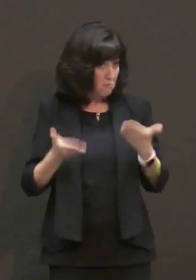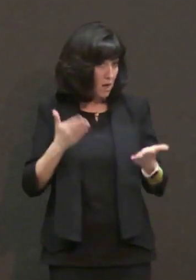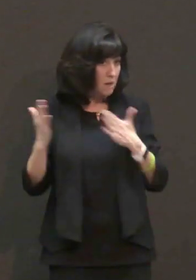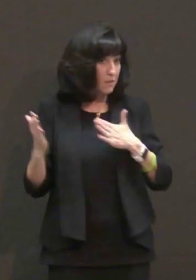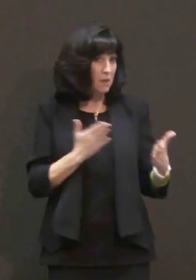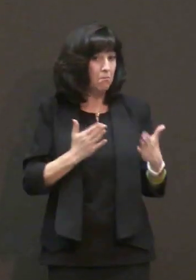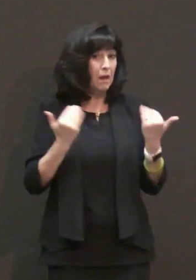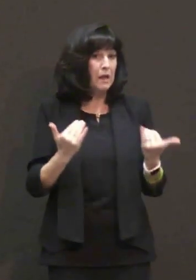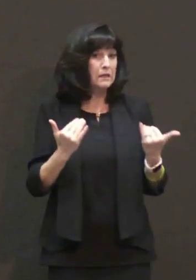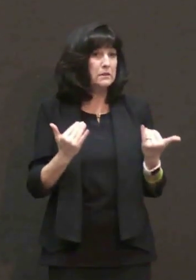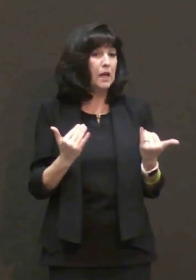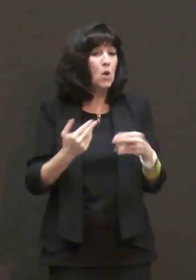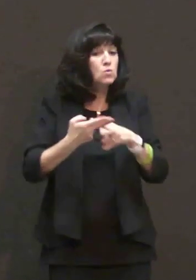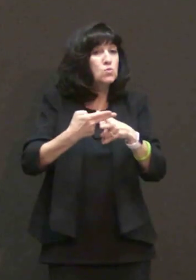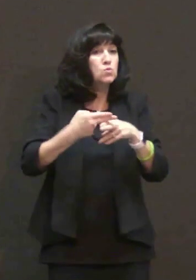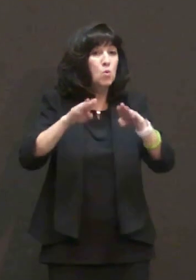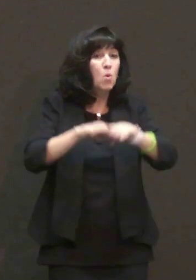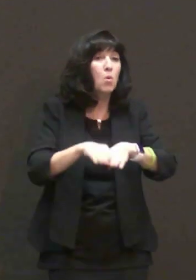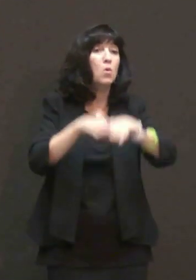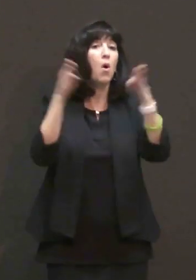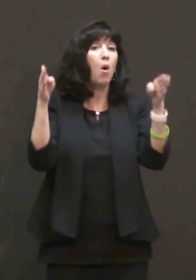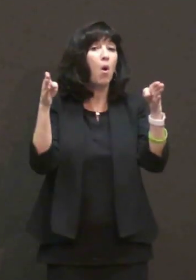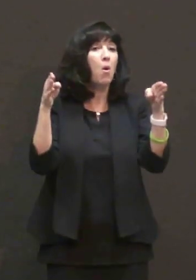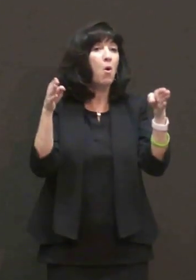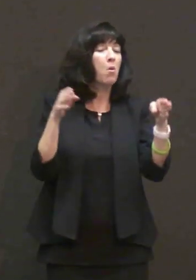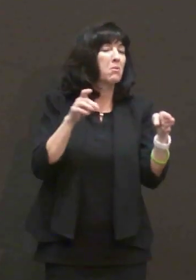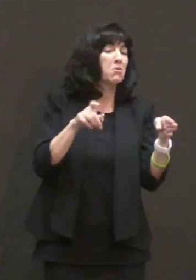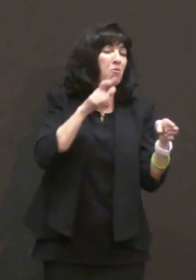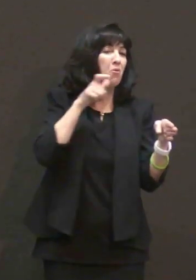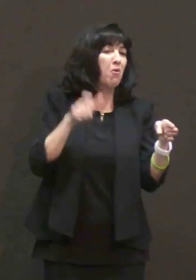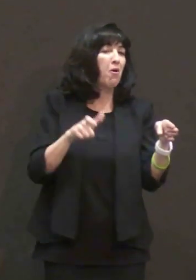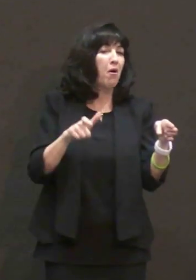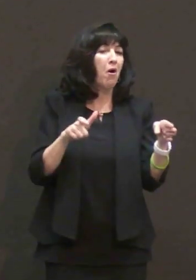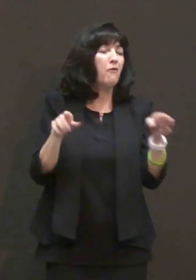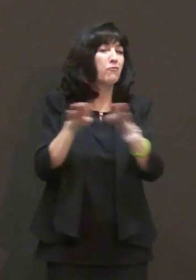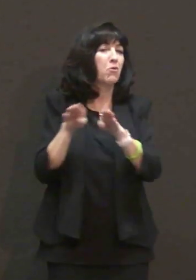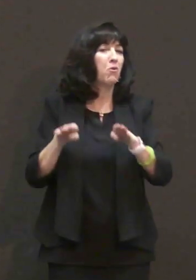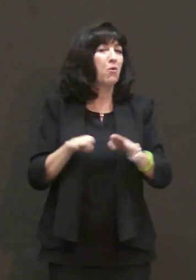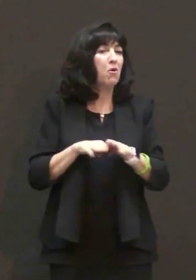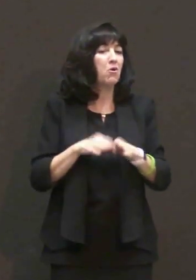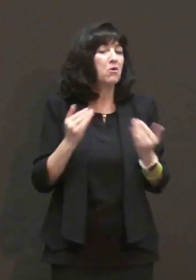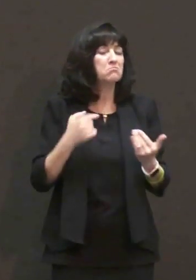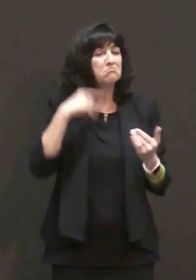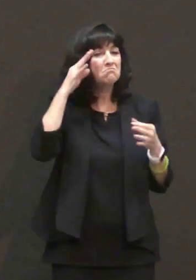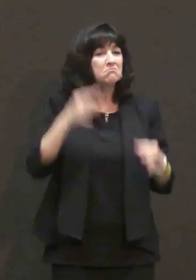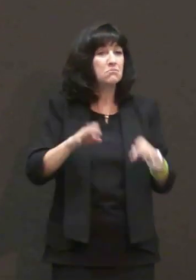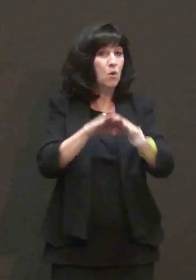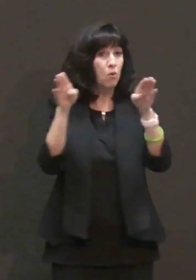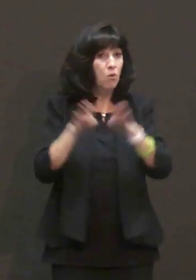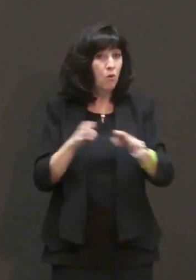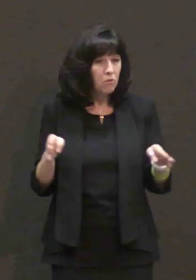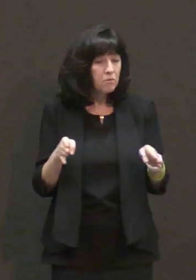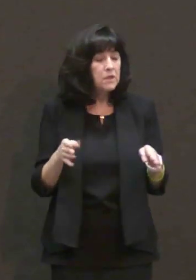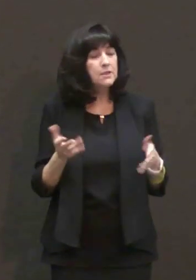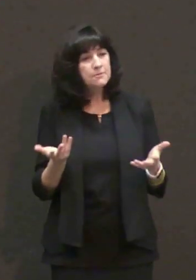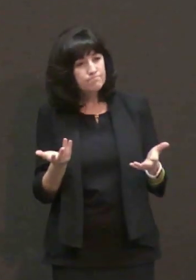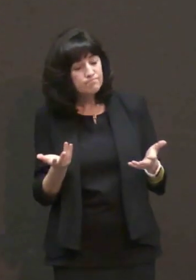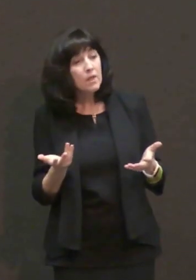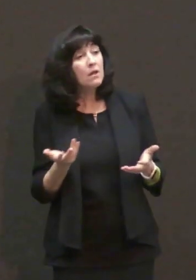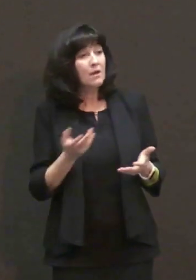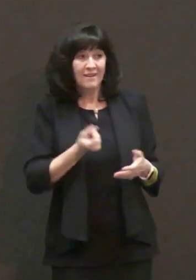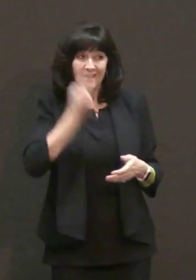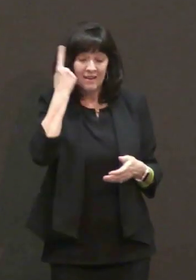think you could? Well, first of all of this is uncharted waters, right? And so we were